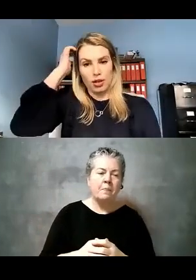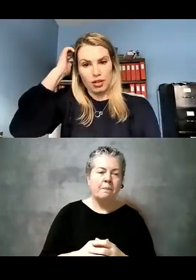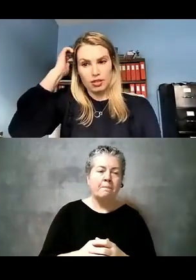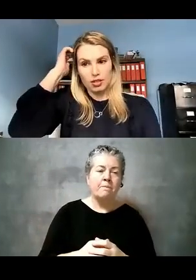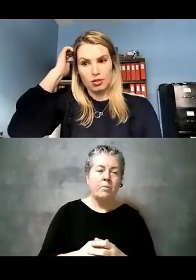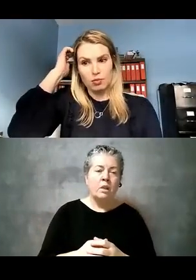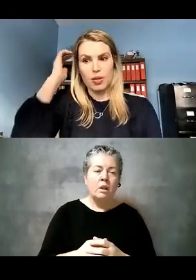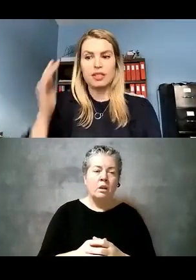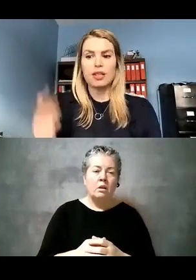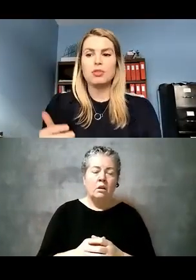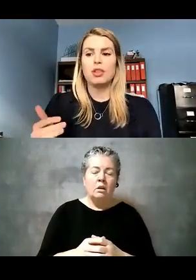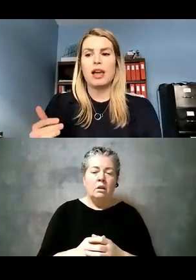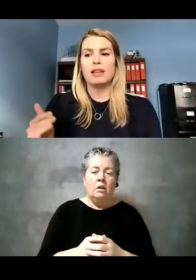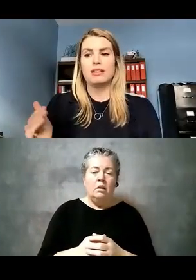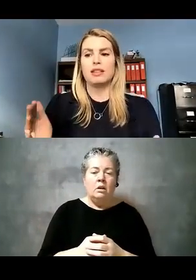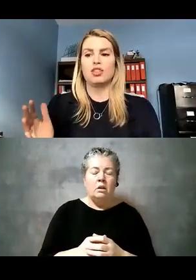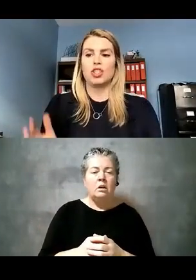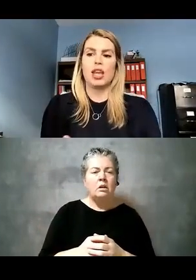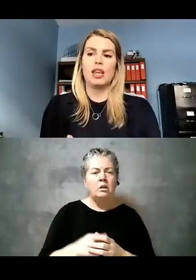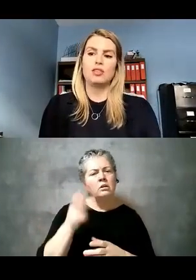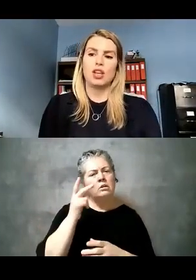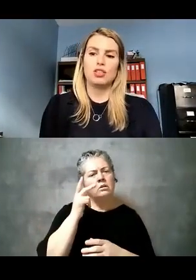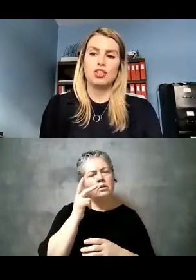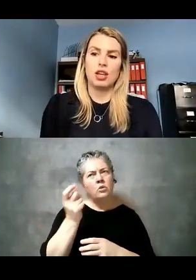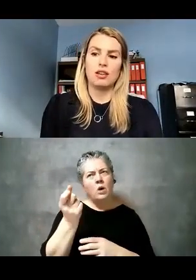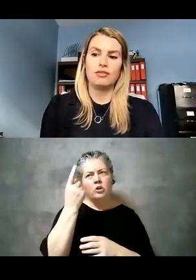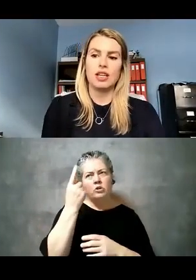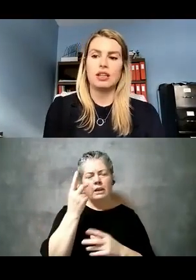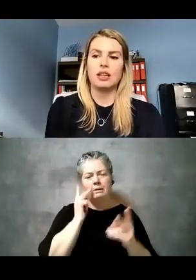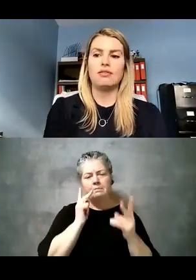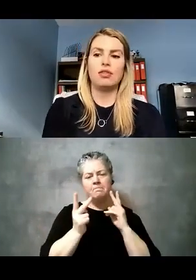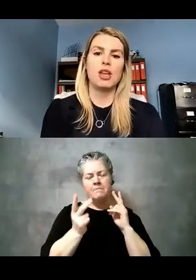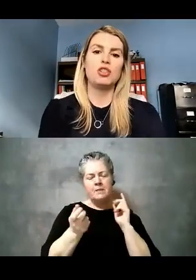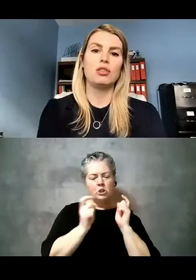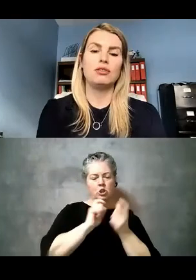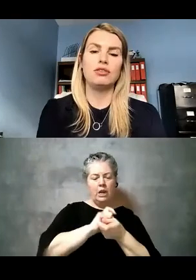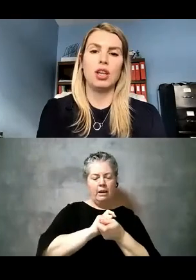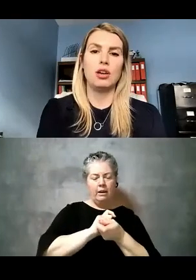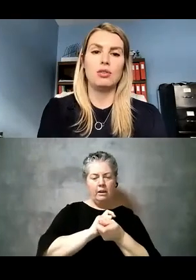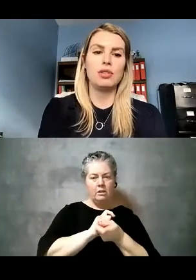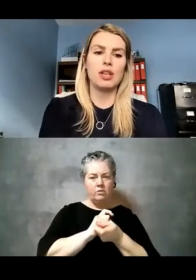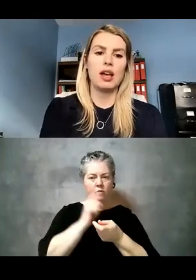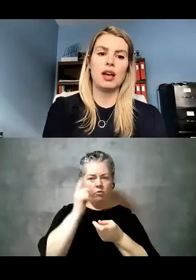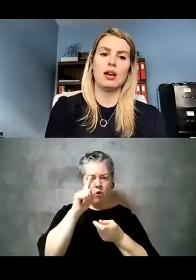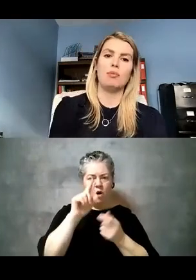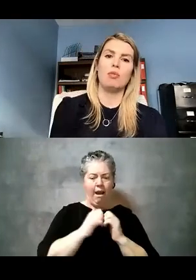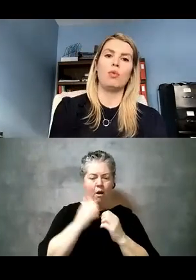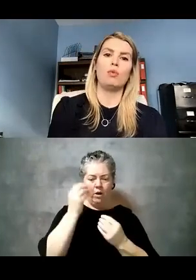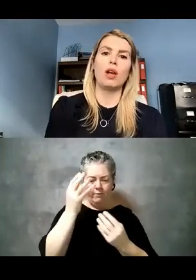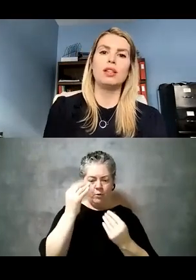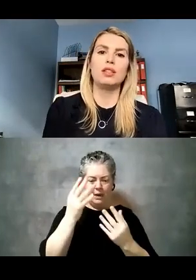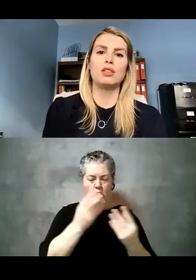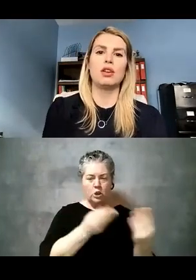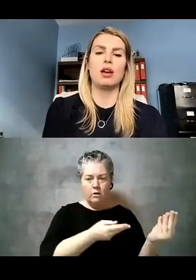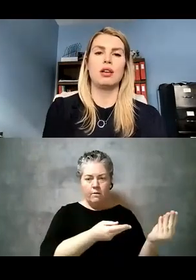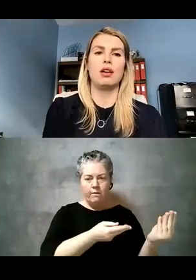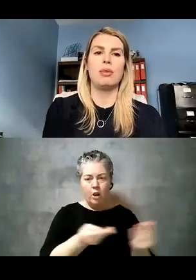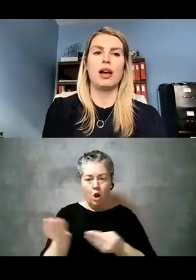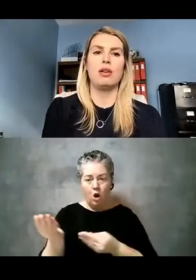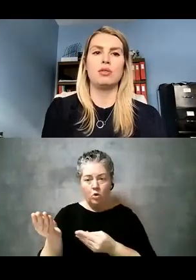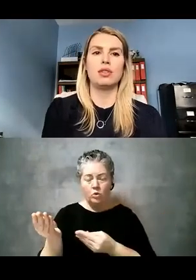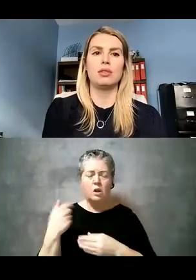So to conceptualize this change and shift in informational flows, we wanted to